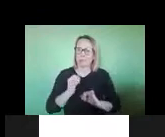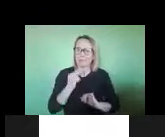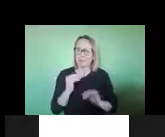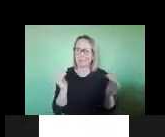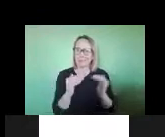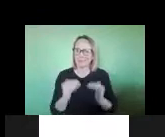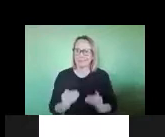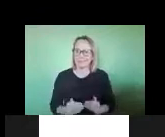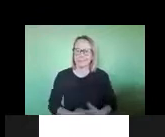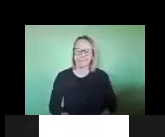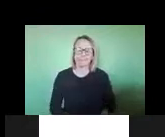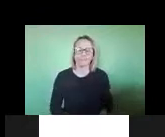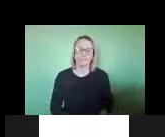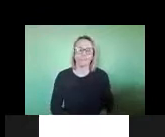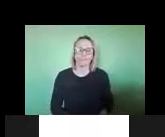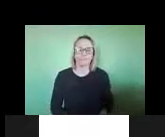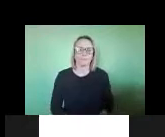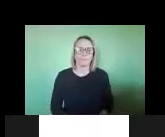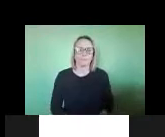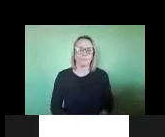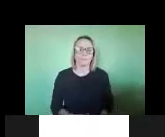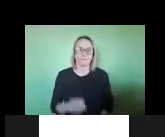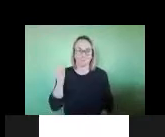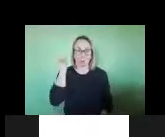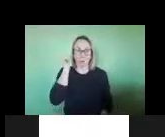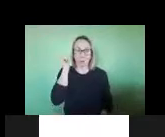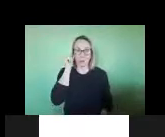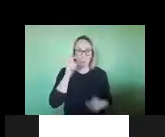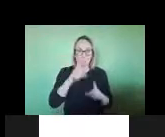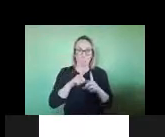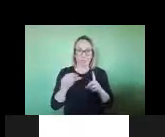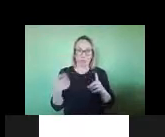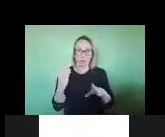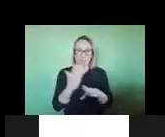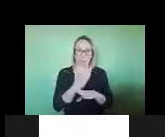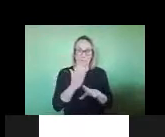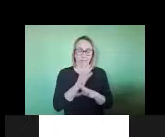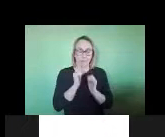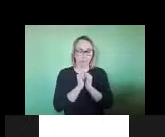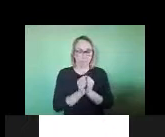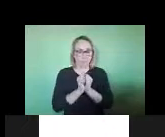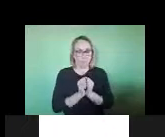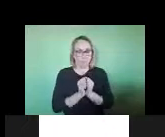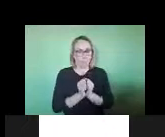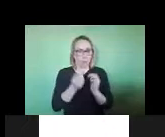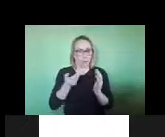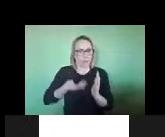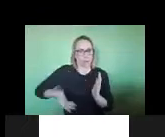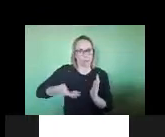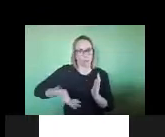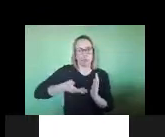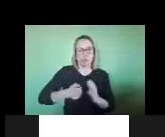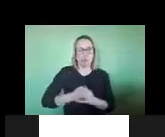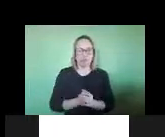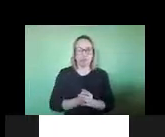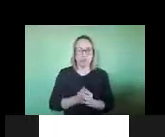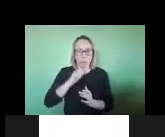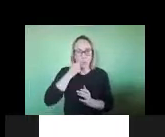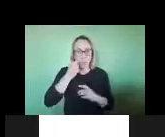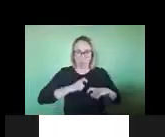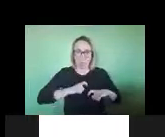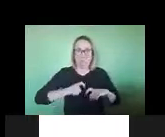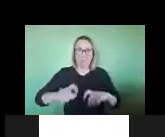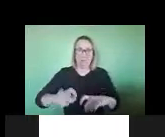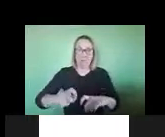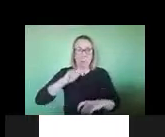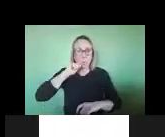So we have recognised that digital activities are a valuable addition to our offering to members. We will maintain a digital activities programme and